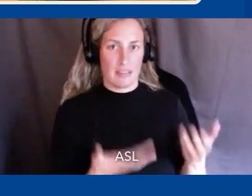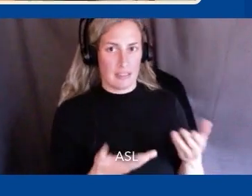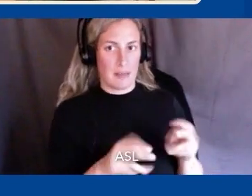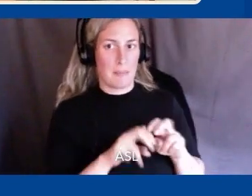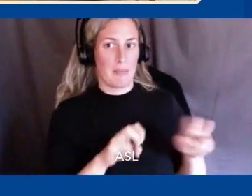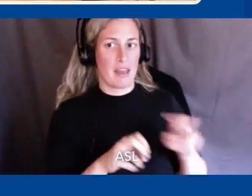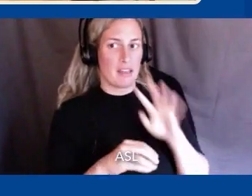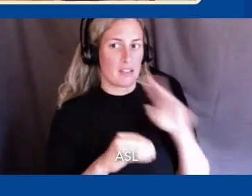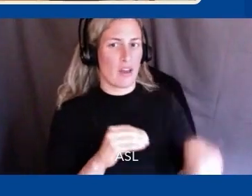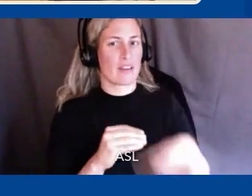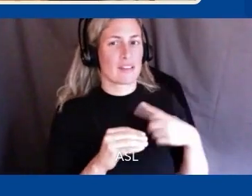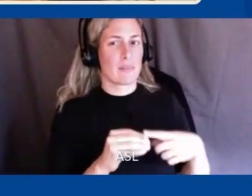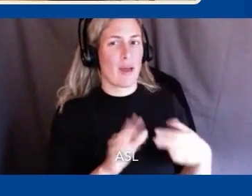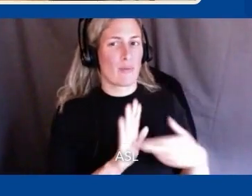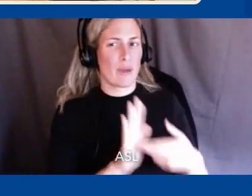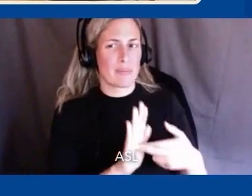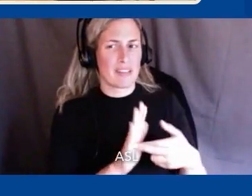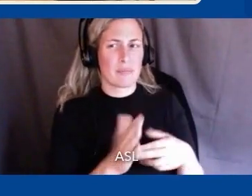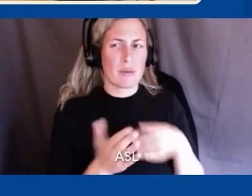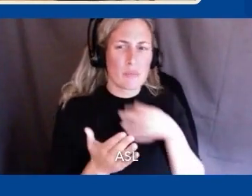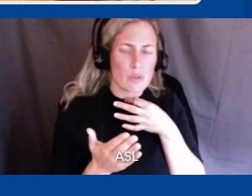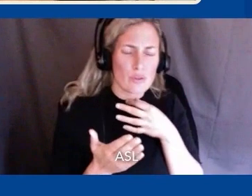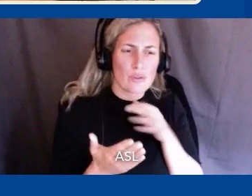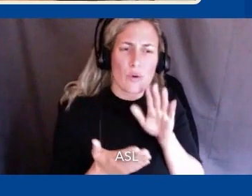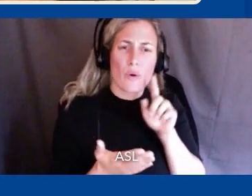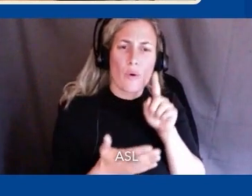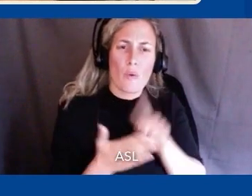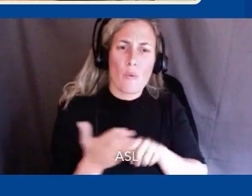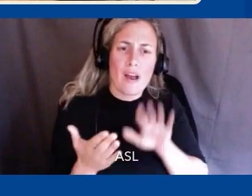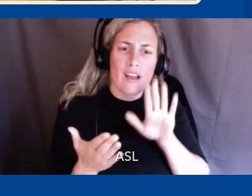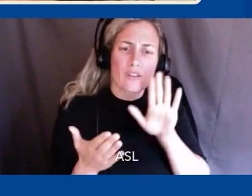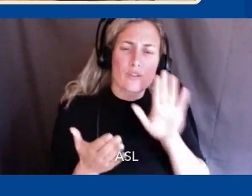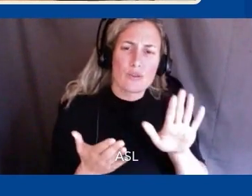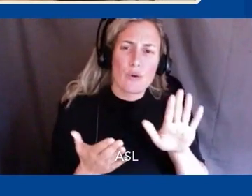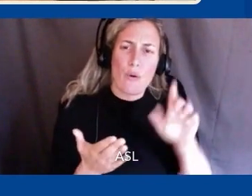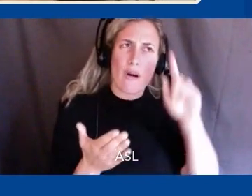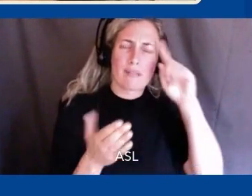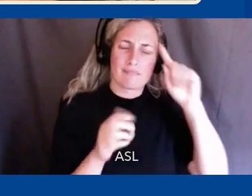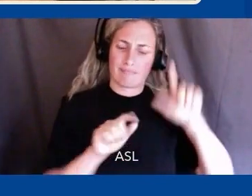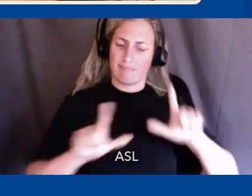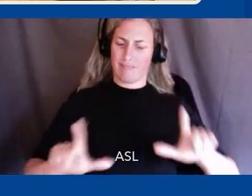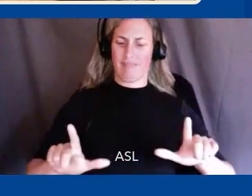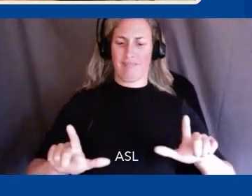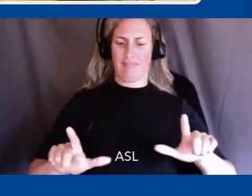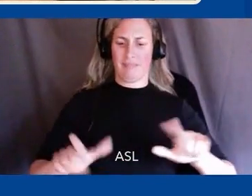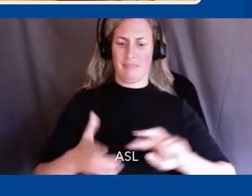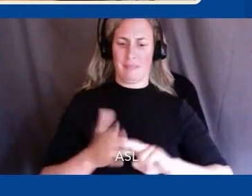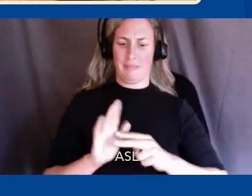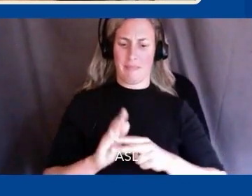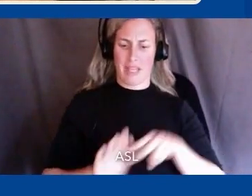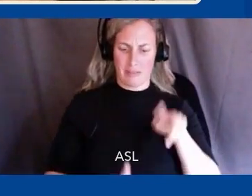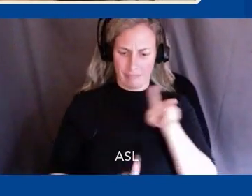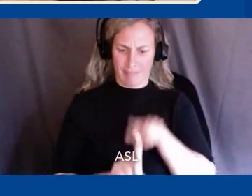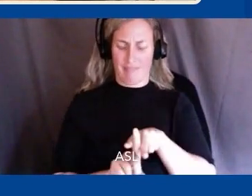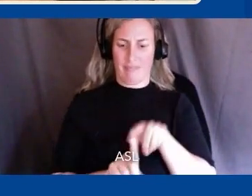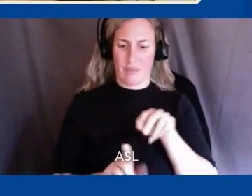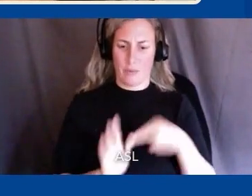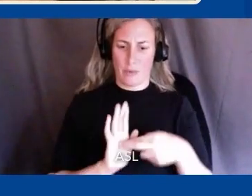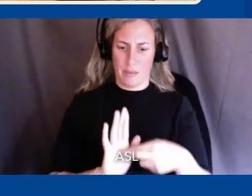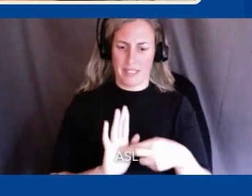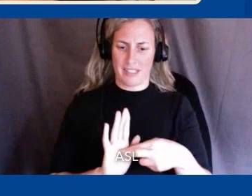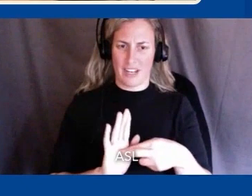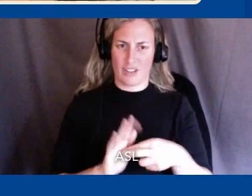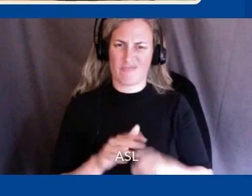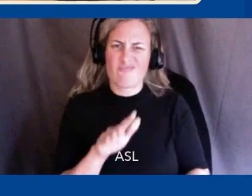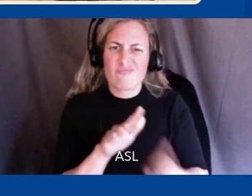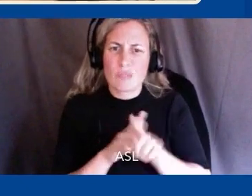I'm curious to think, what are your frameworks for thinking about representation in your own work? It's a big word. It's a word that's used by a lot